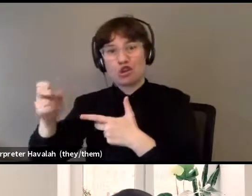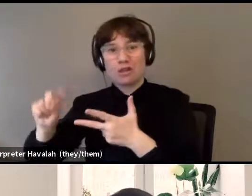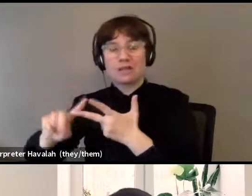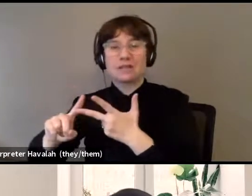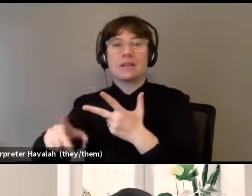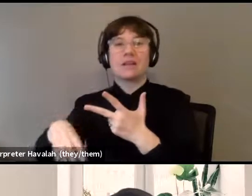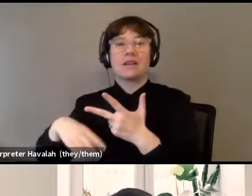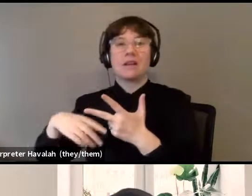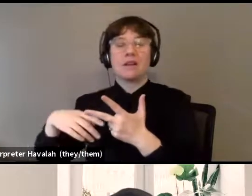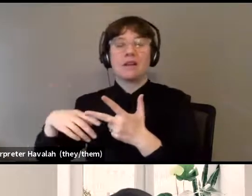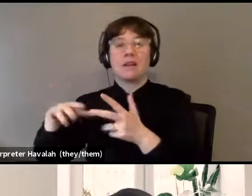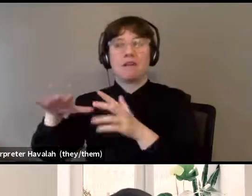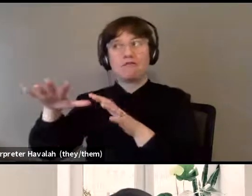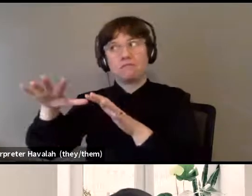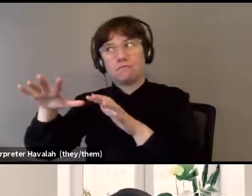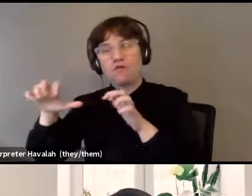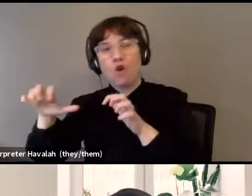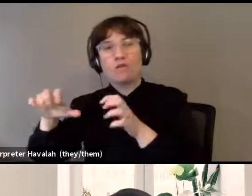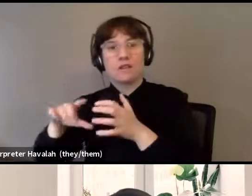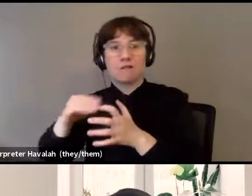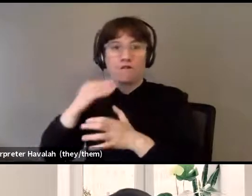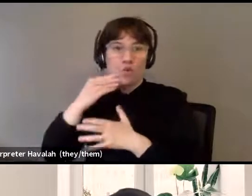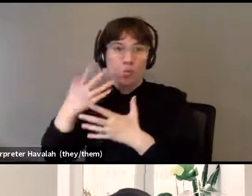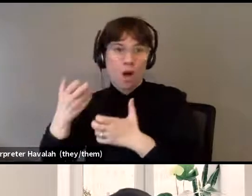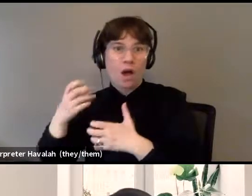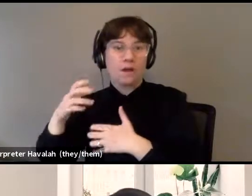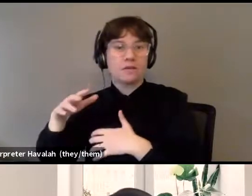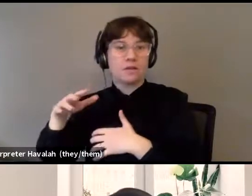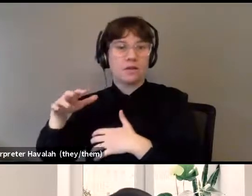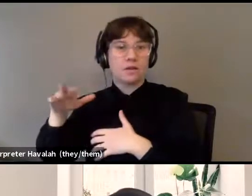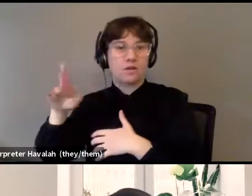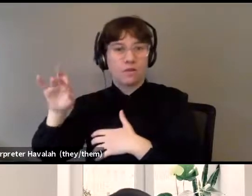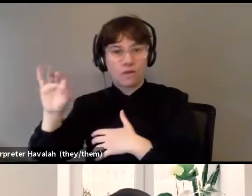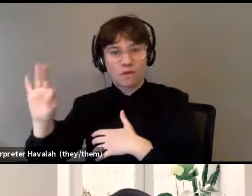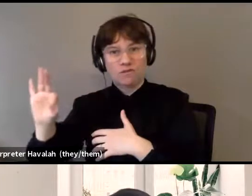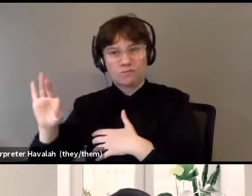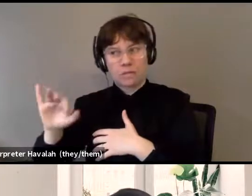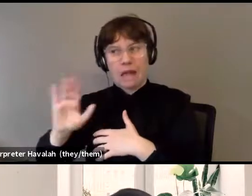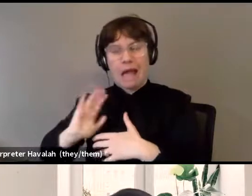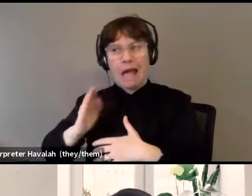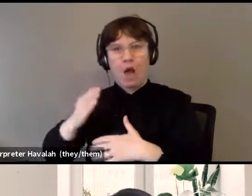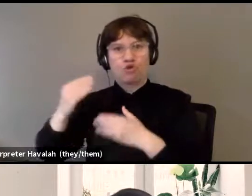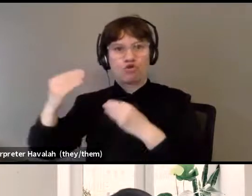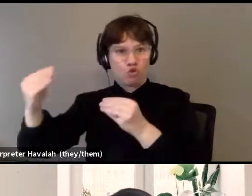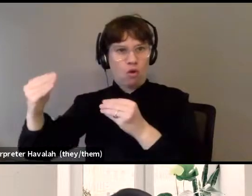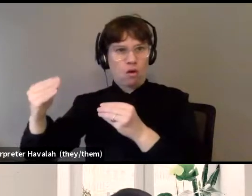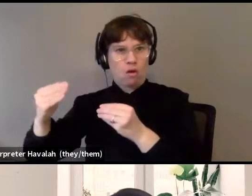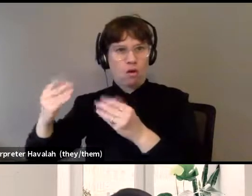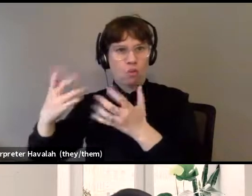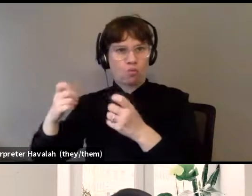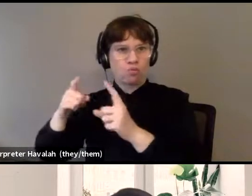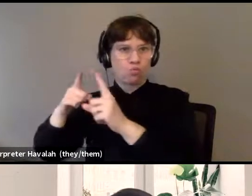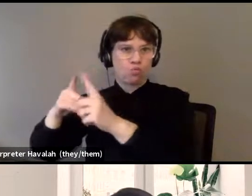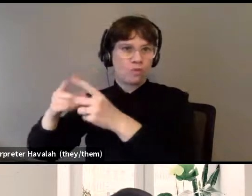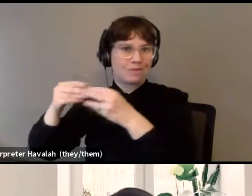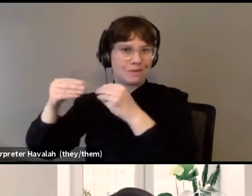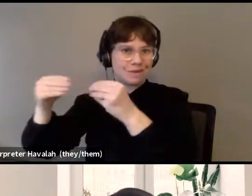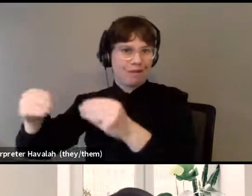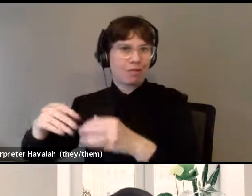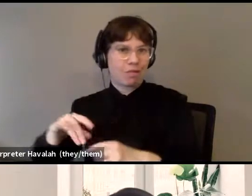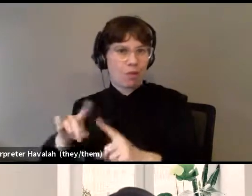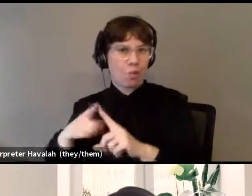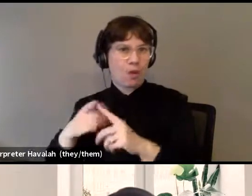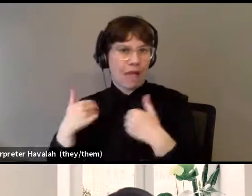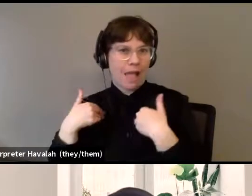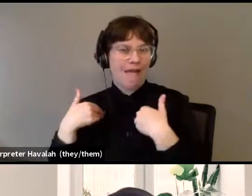and frozen. And so in our store, we intend to scale to carry all of those when we have